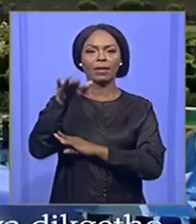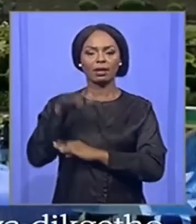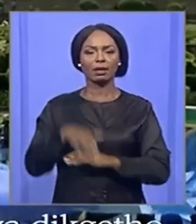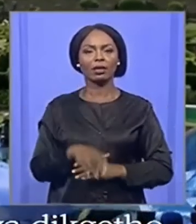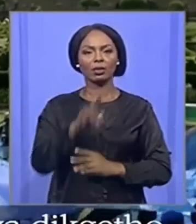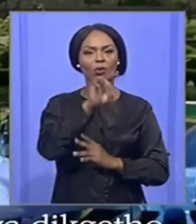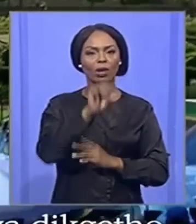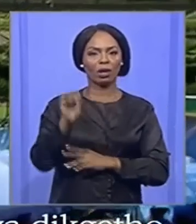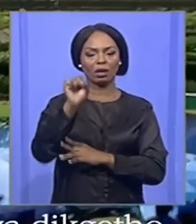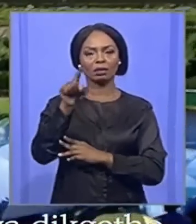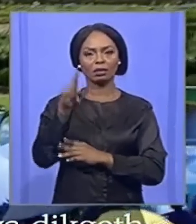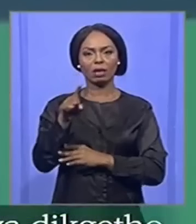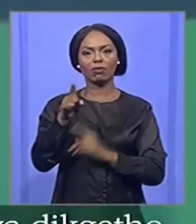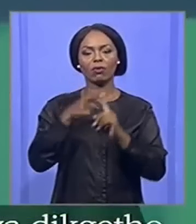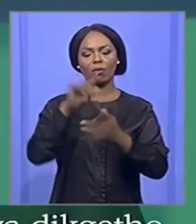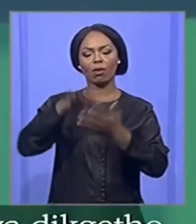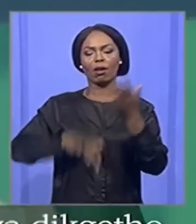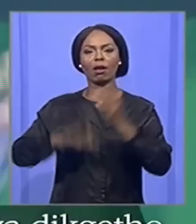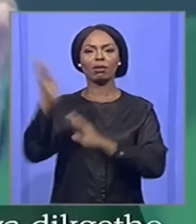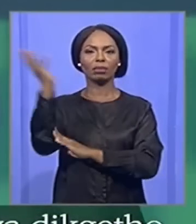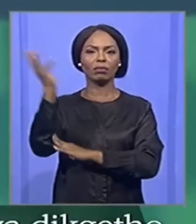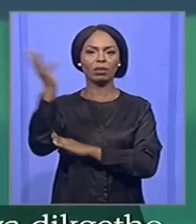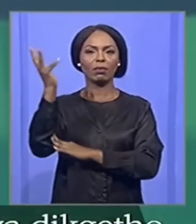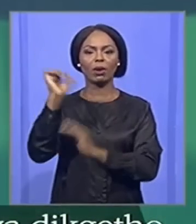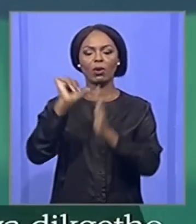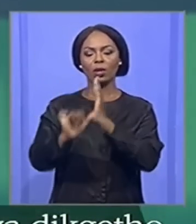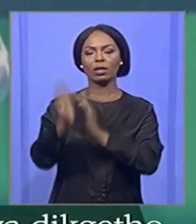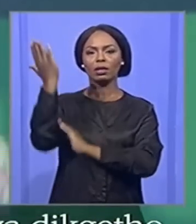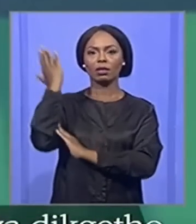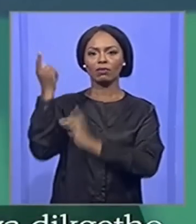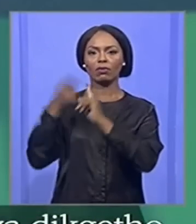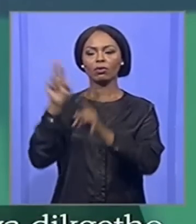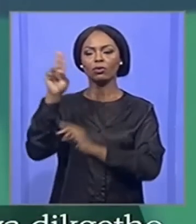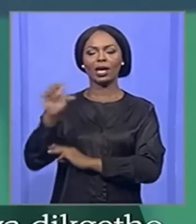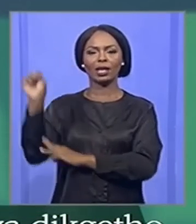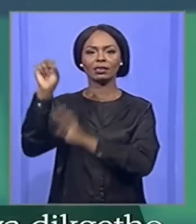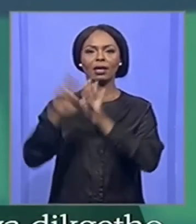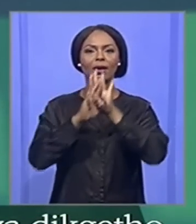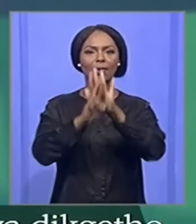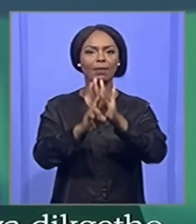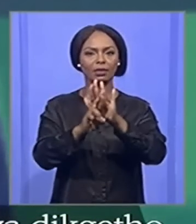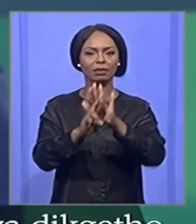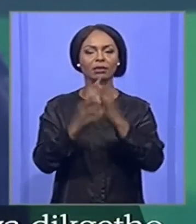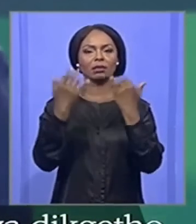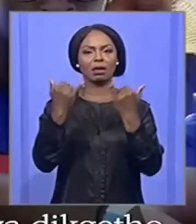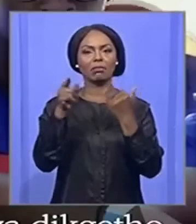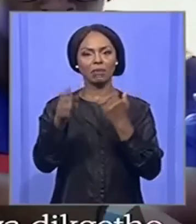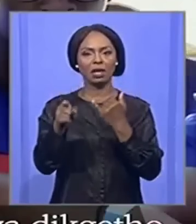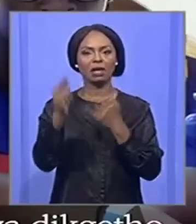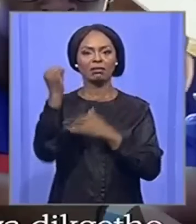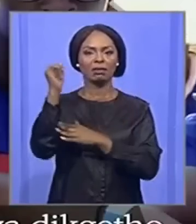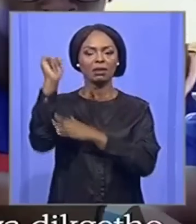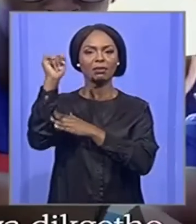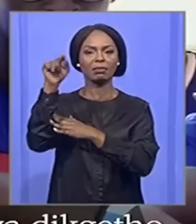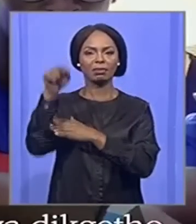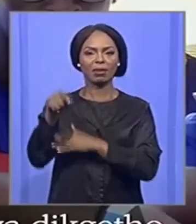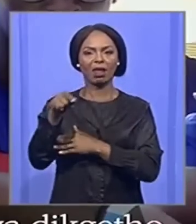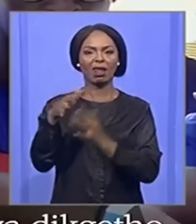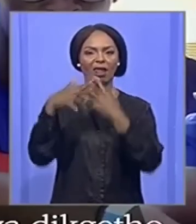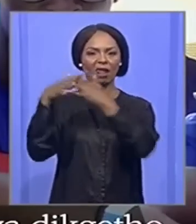the statement that was released last week, if I'm not mistaken, by the US Embassy, has already rejected this very